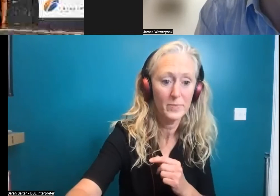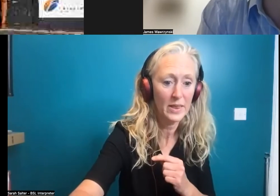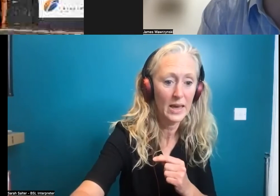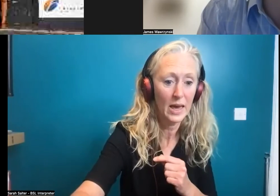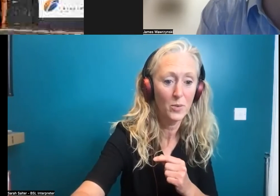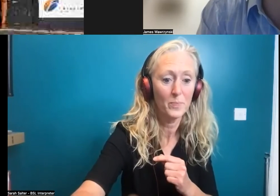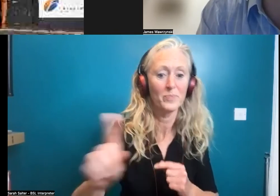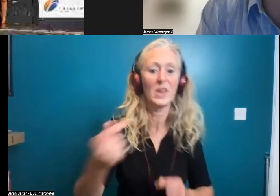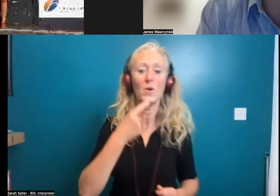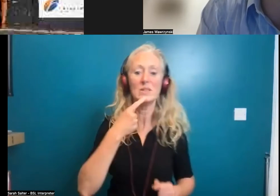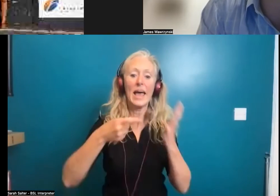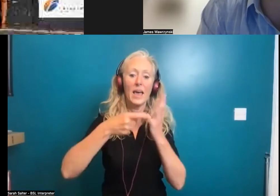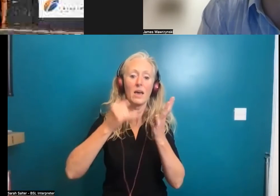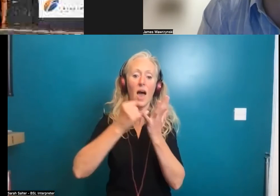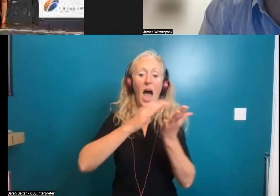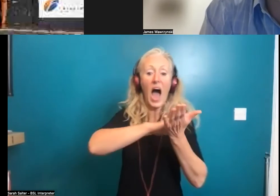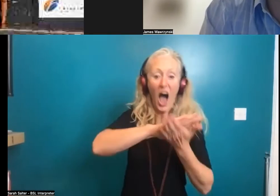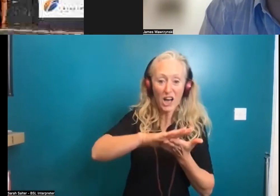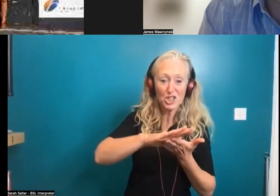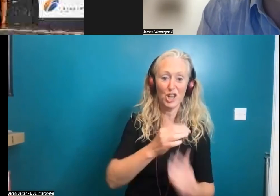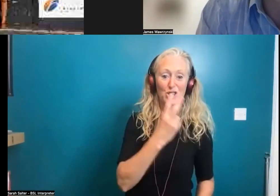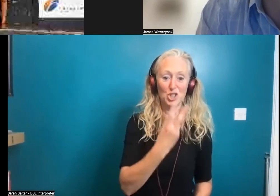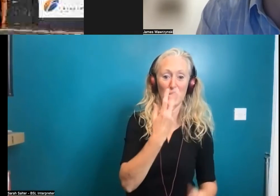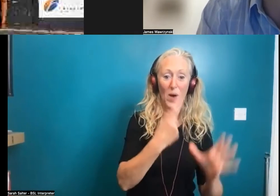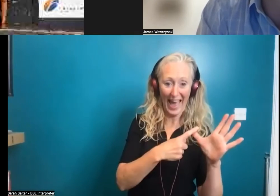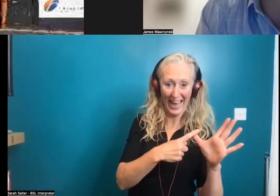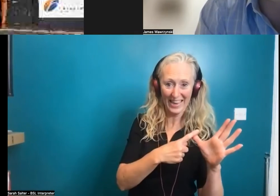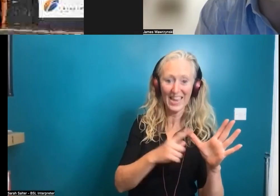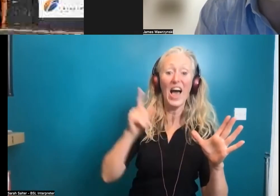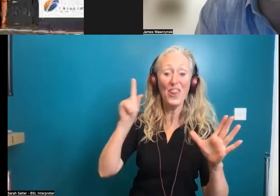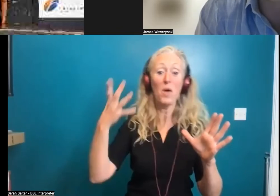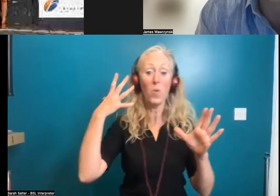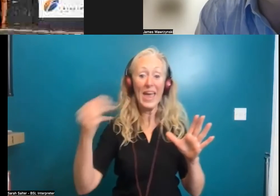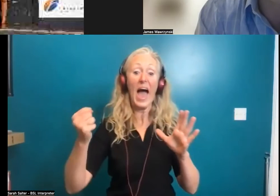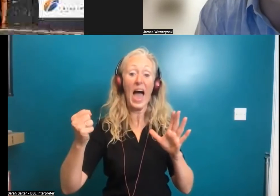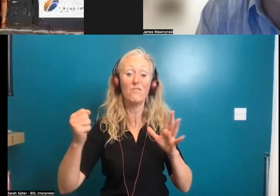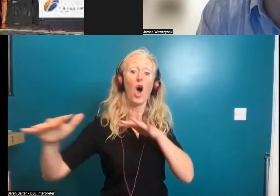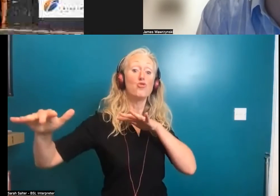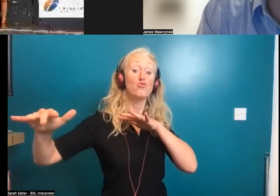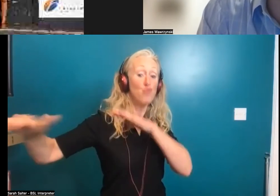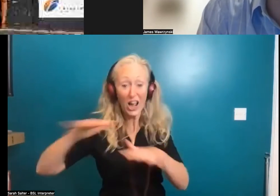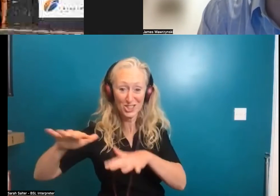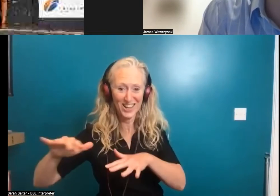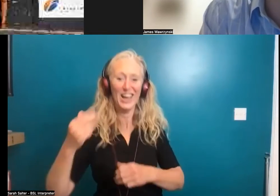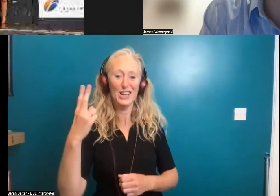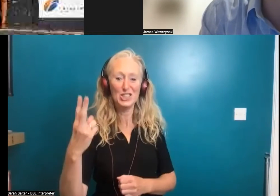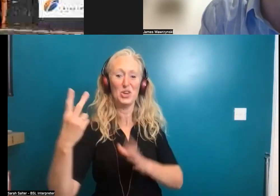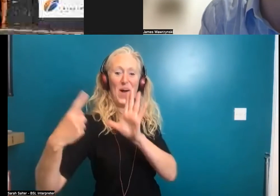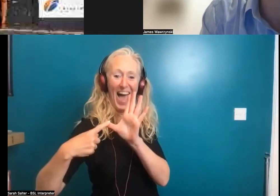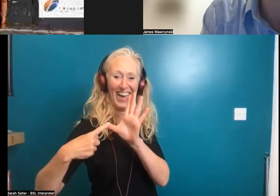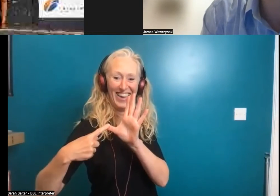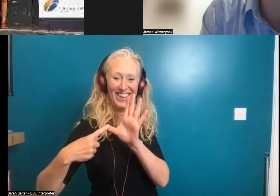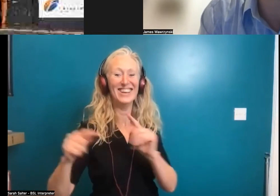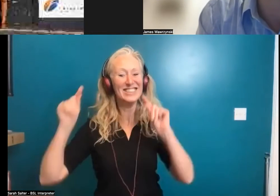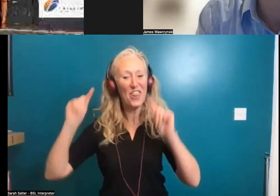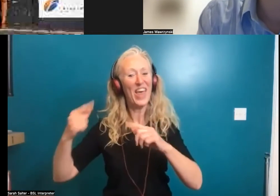USH, and then confusingly, there's a natural history study called Rush2A with an R, which is called the rate of progression